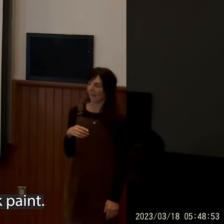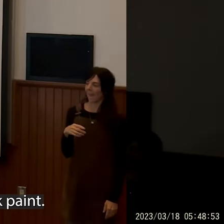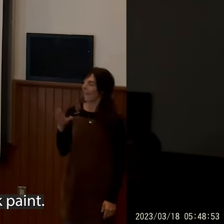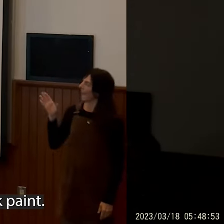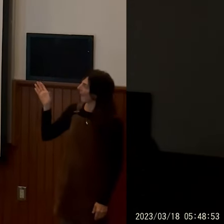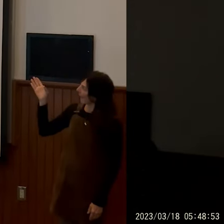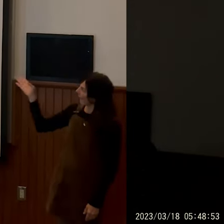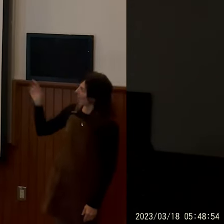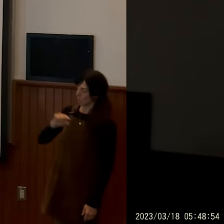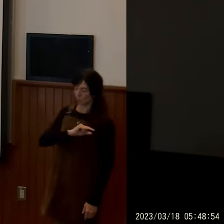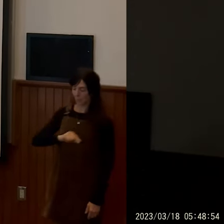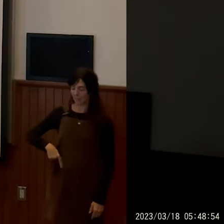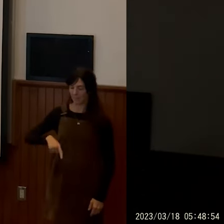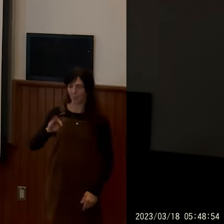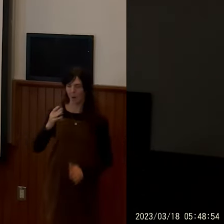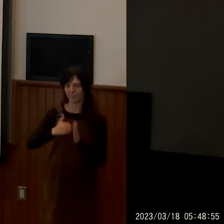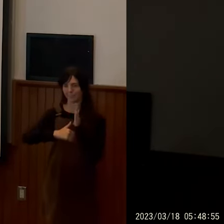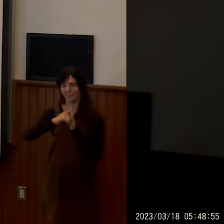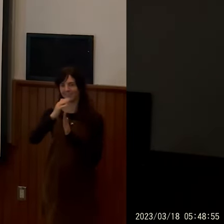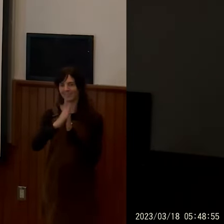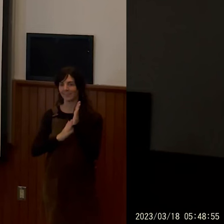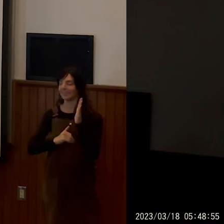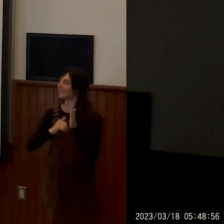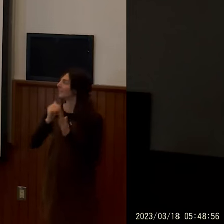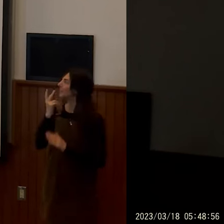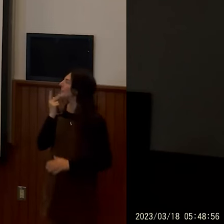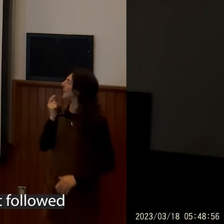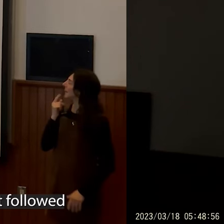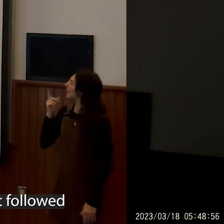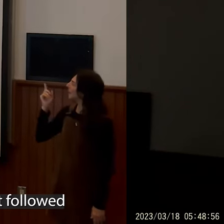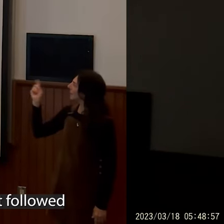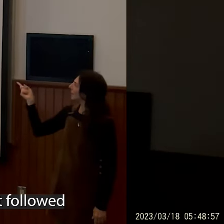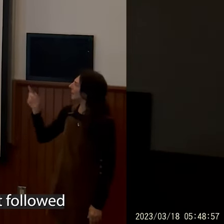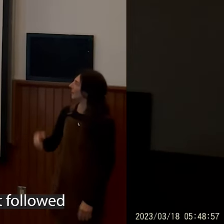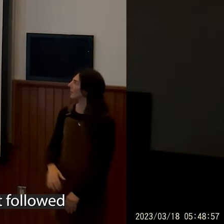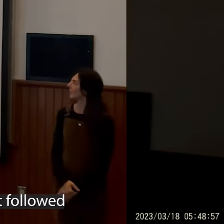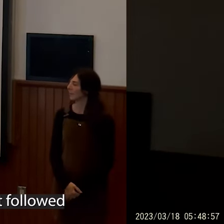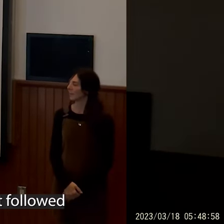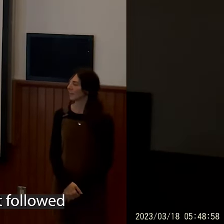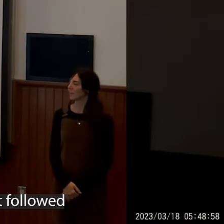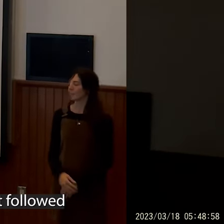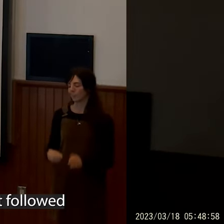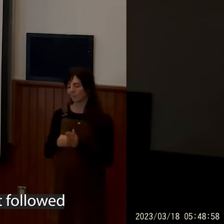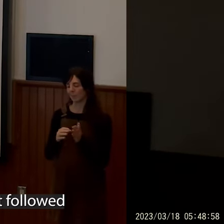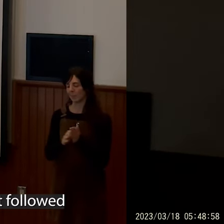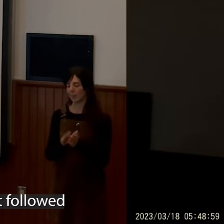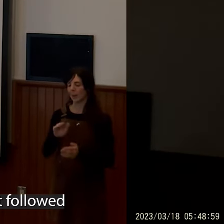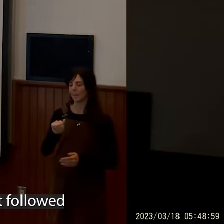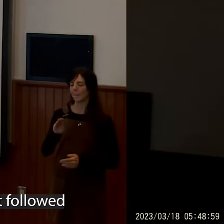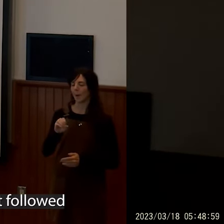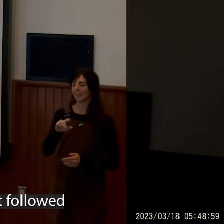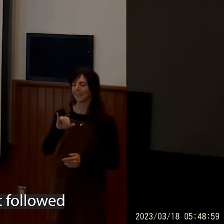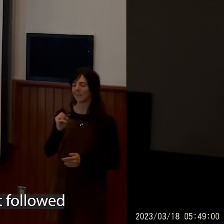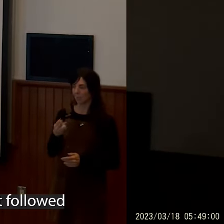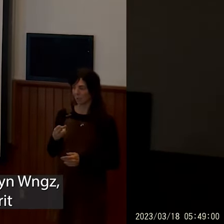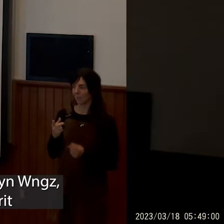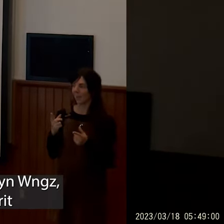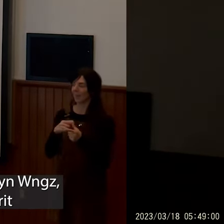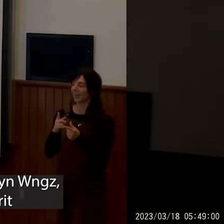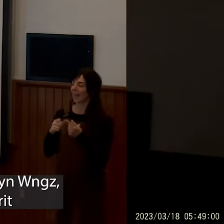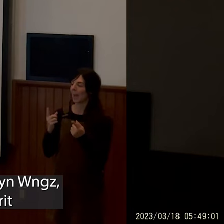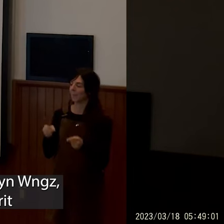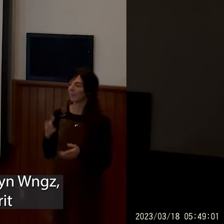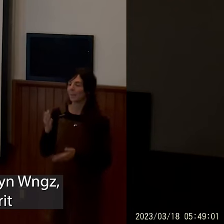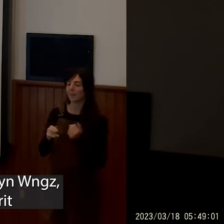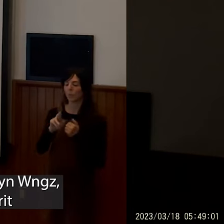pink paint with these stencils saying abolish on it, and a press conference that followed where Raven Wings, you may